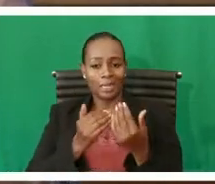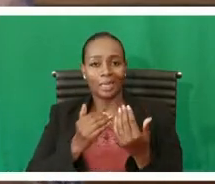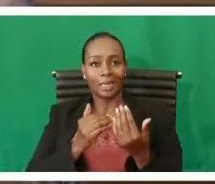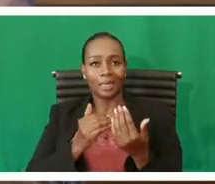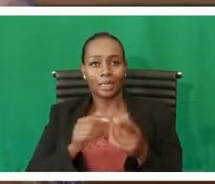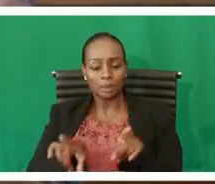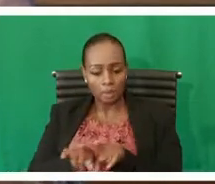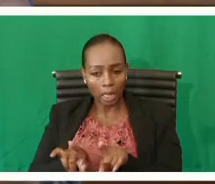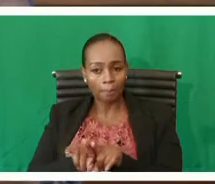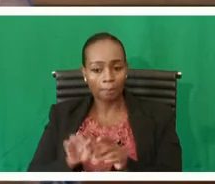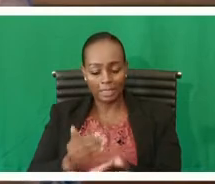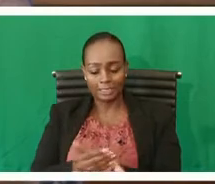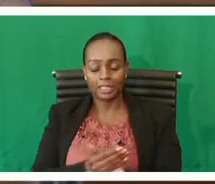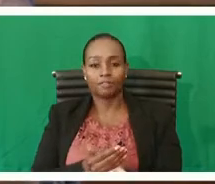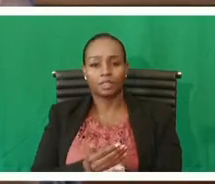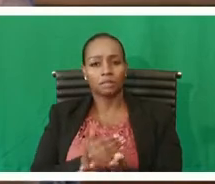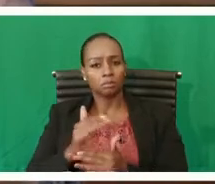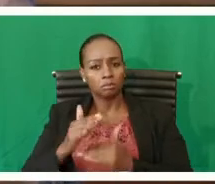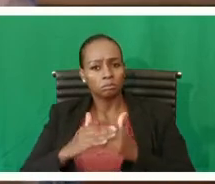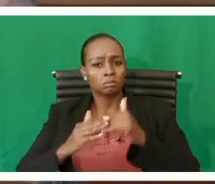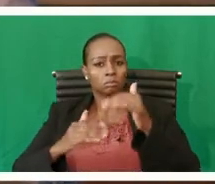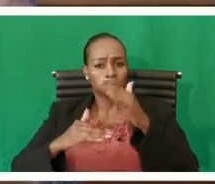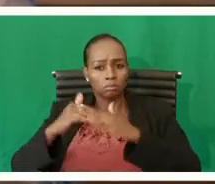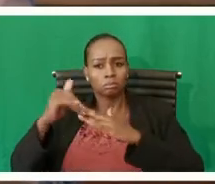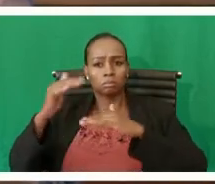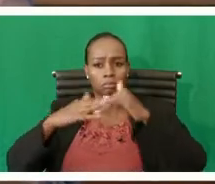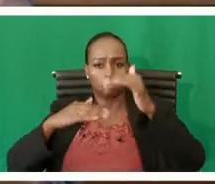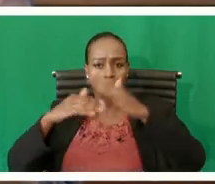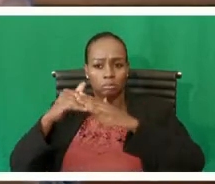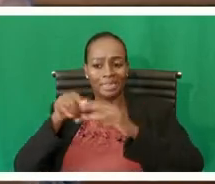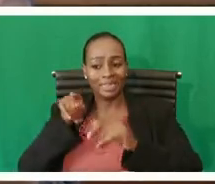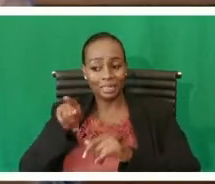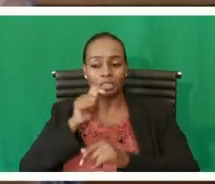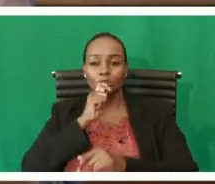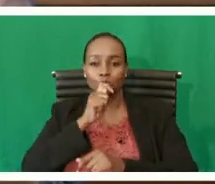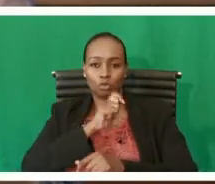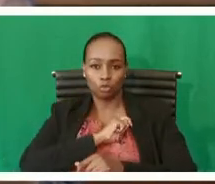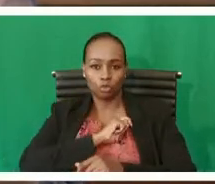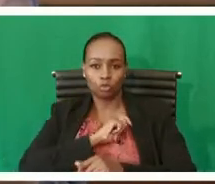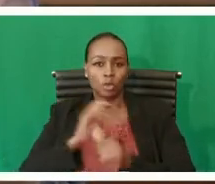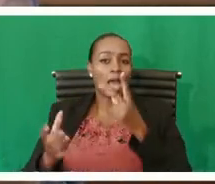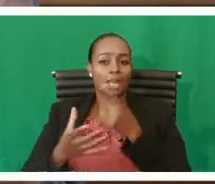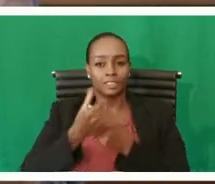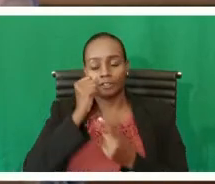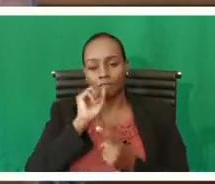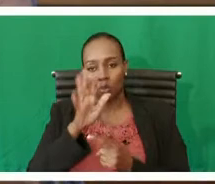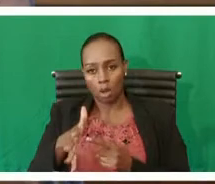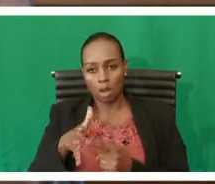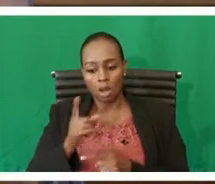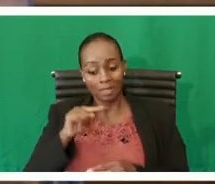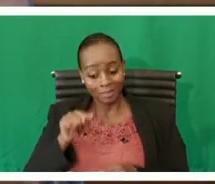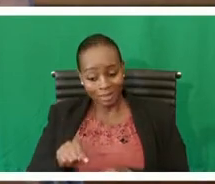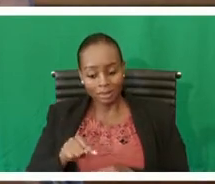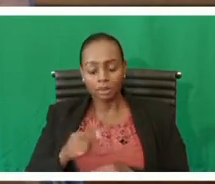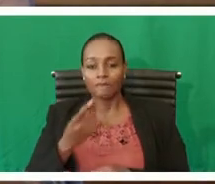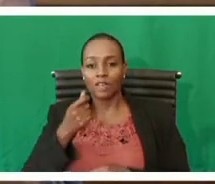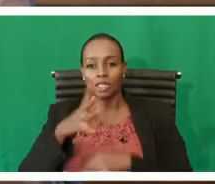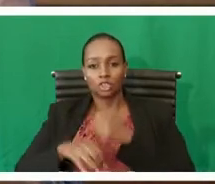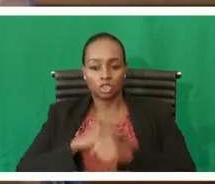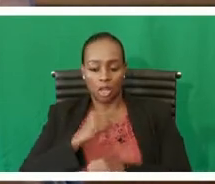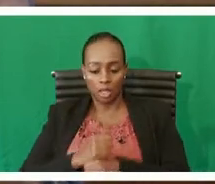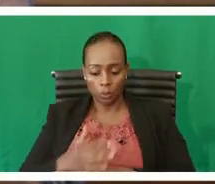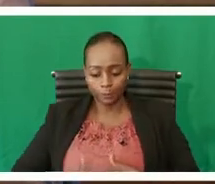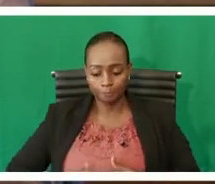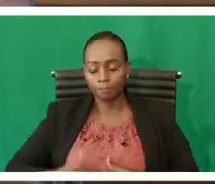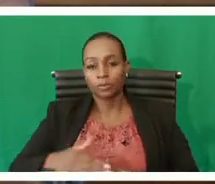by brick and with patience, this will become a reality soon. In this financial year, we have delivered